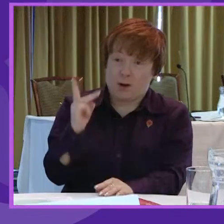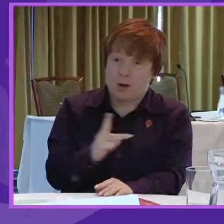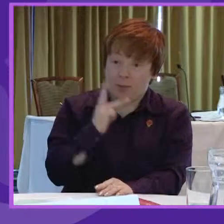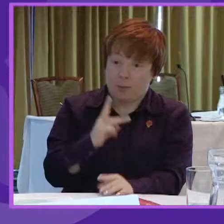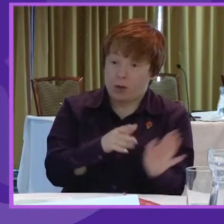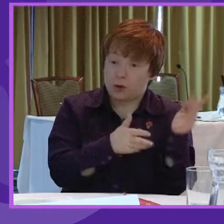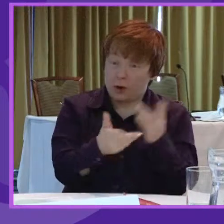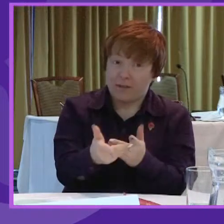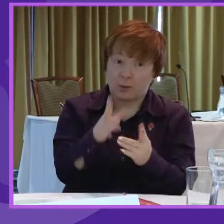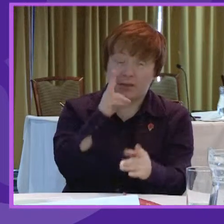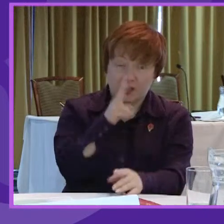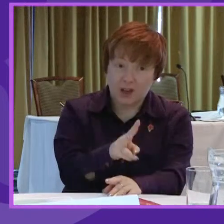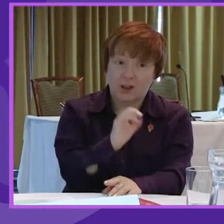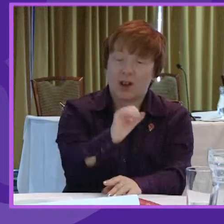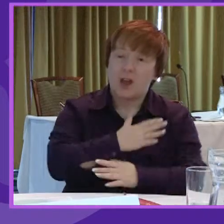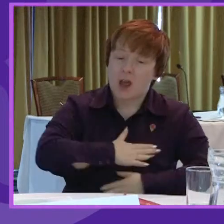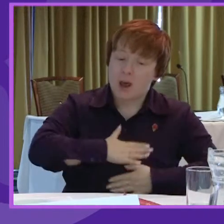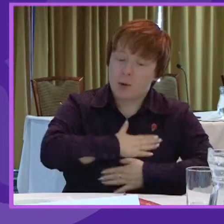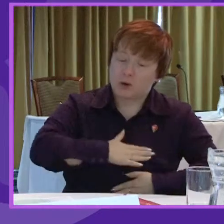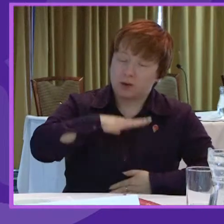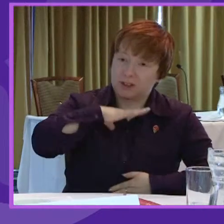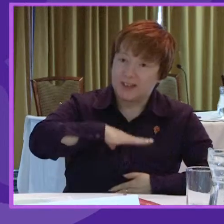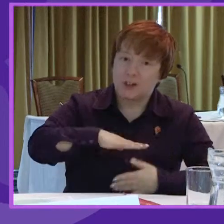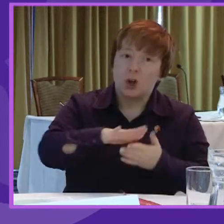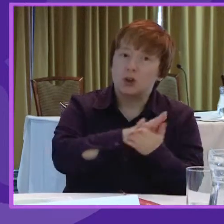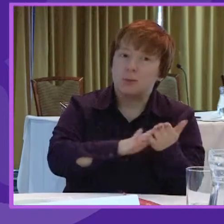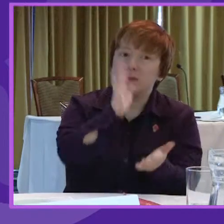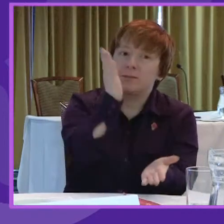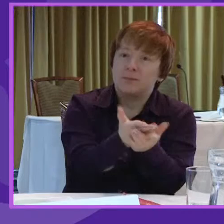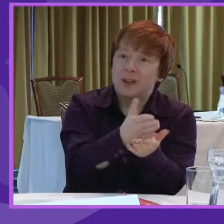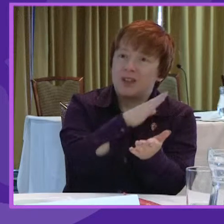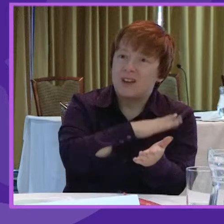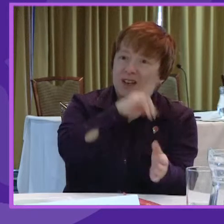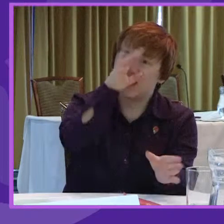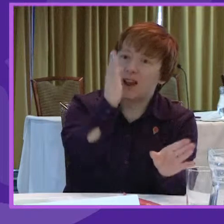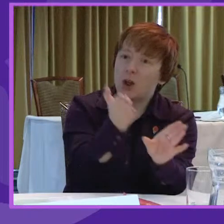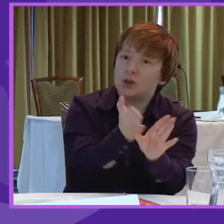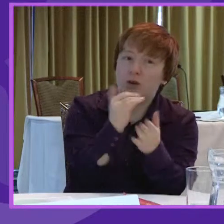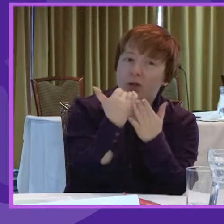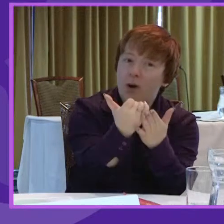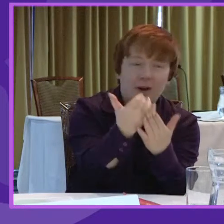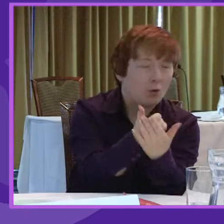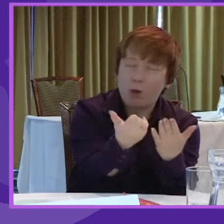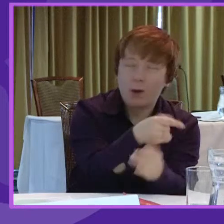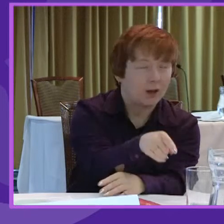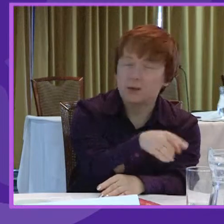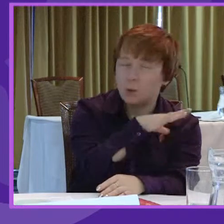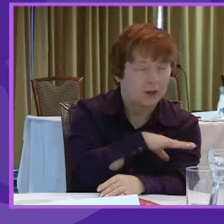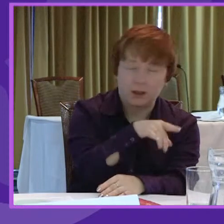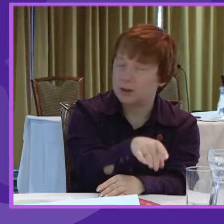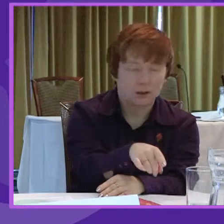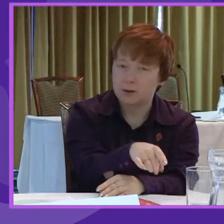that attending to people's emotional needs doesn't always mean that they need psychological therapy from a psychological